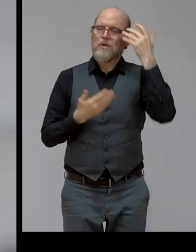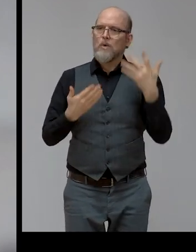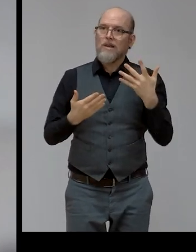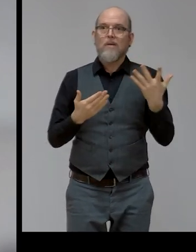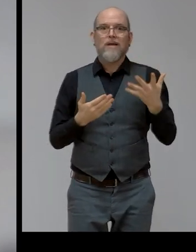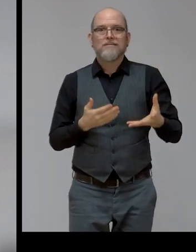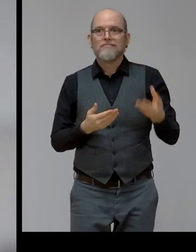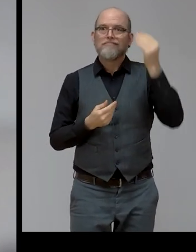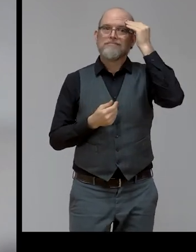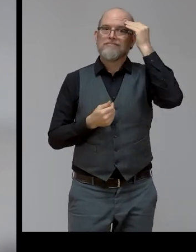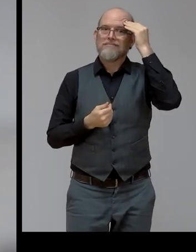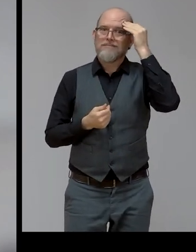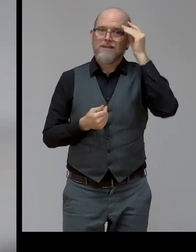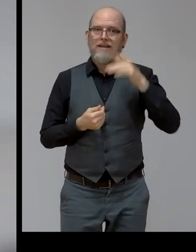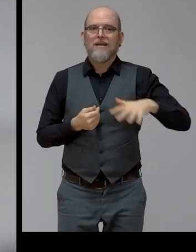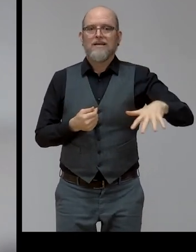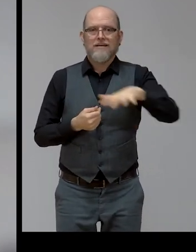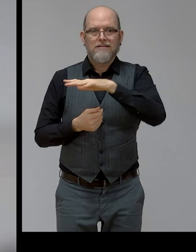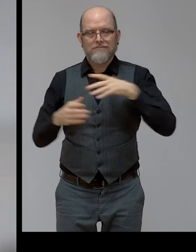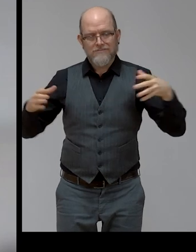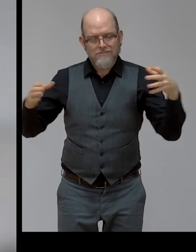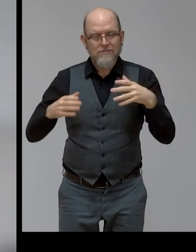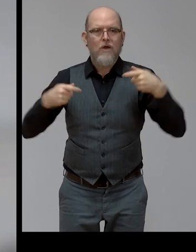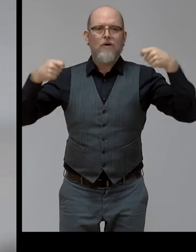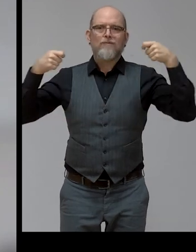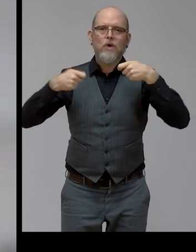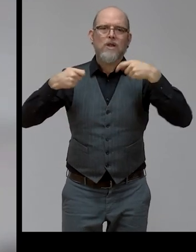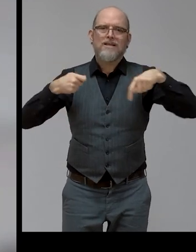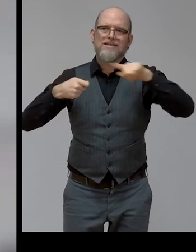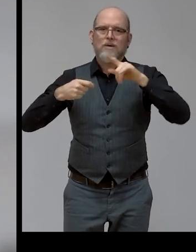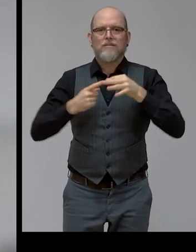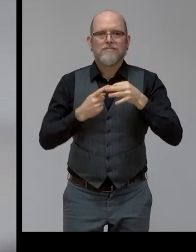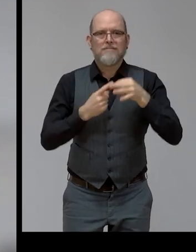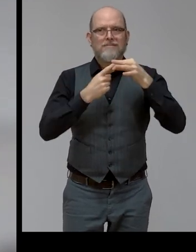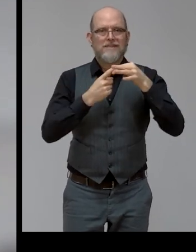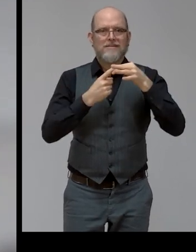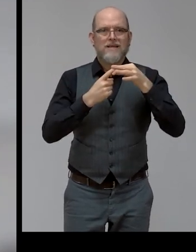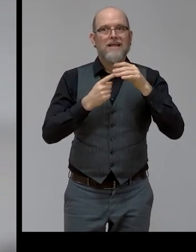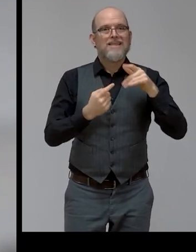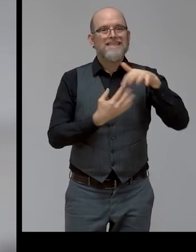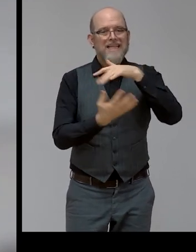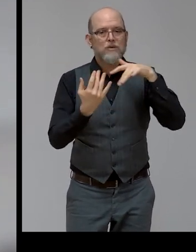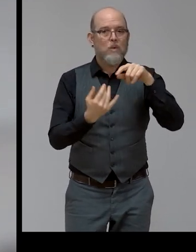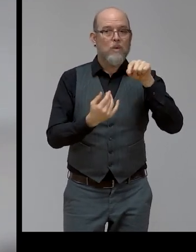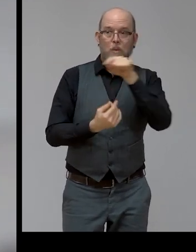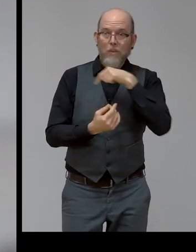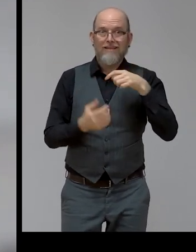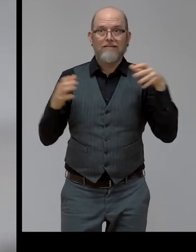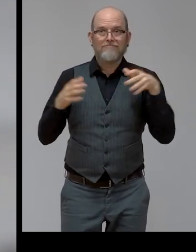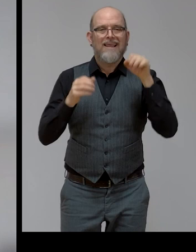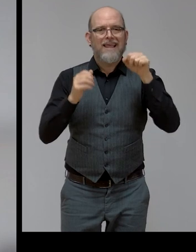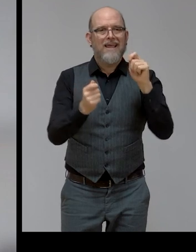the philanthropic sector is placed in a unique position to foster change and to support the rights of people